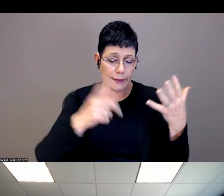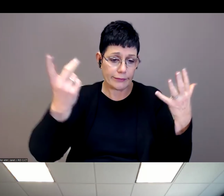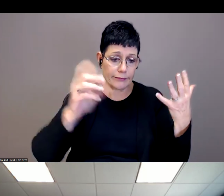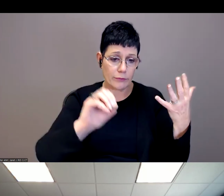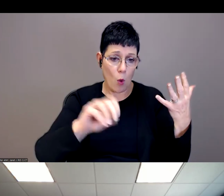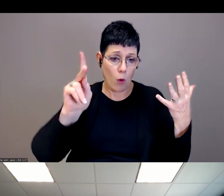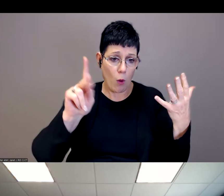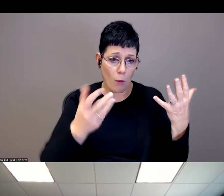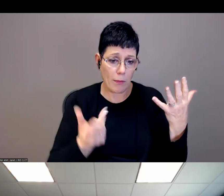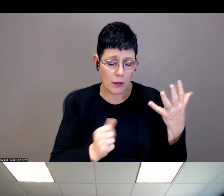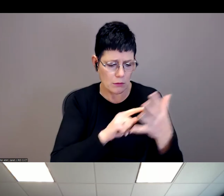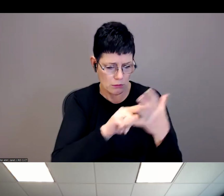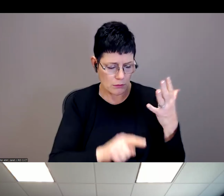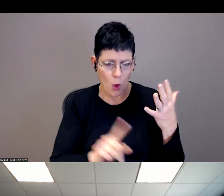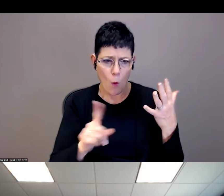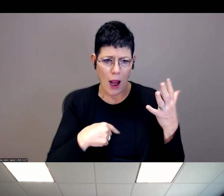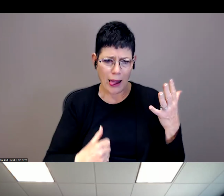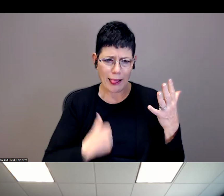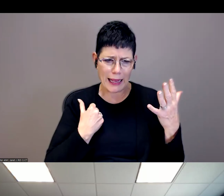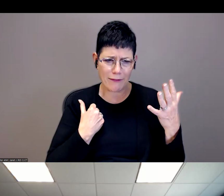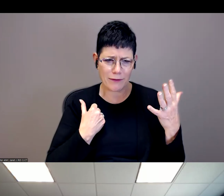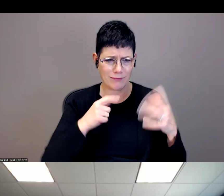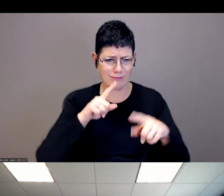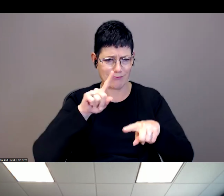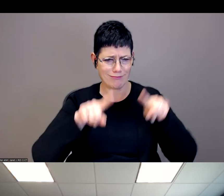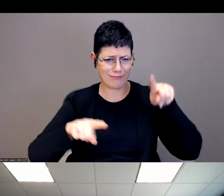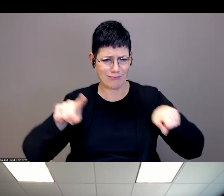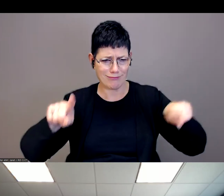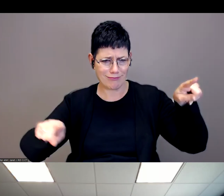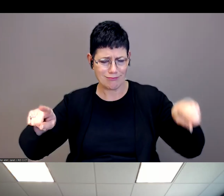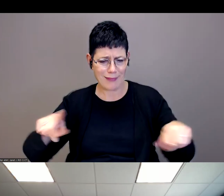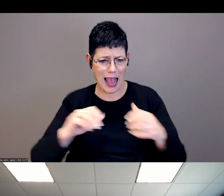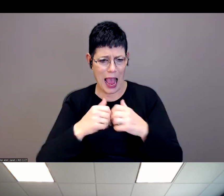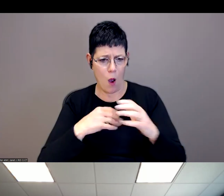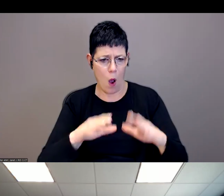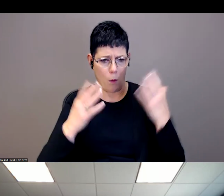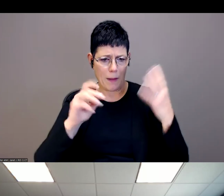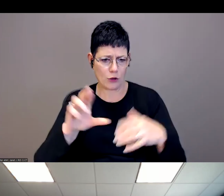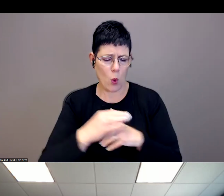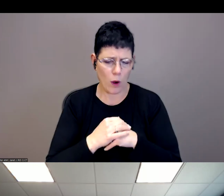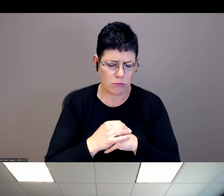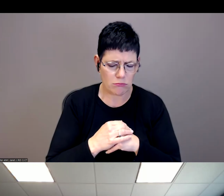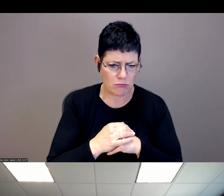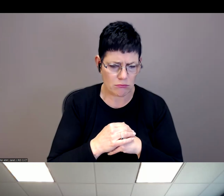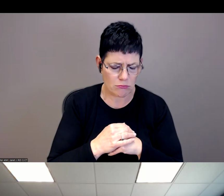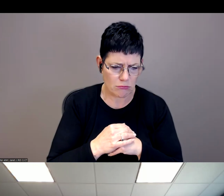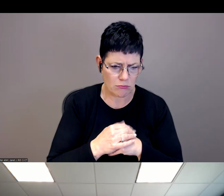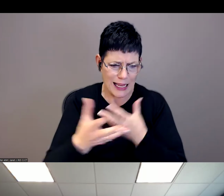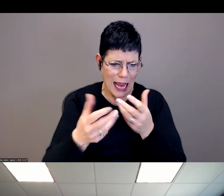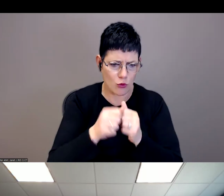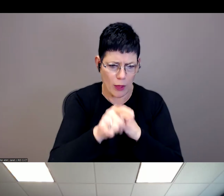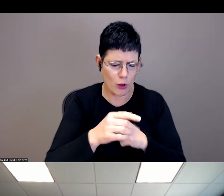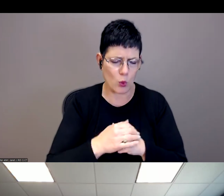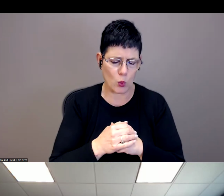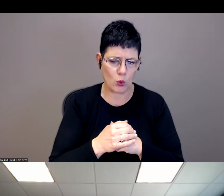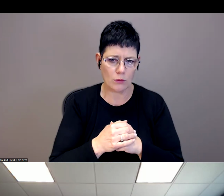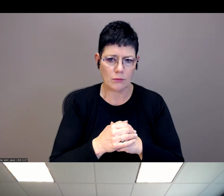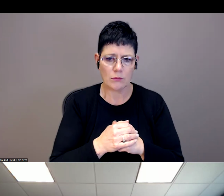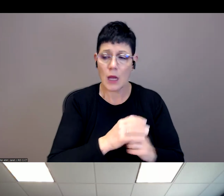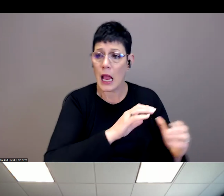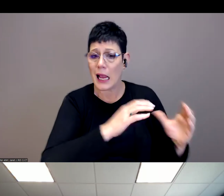Oklahoma, it is very different in terms of me rolling out my door and being engaged versus if I'm in